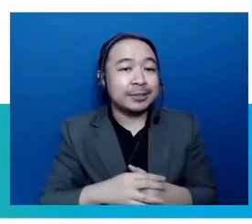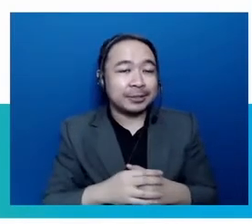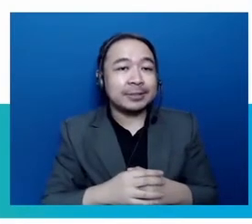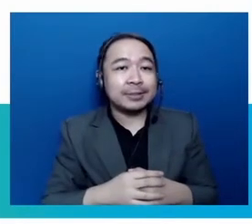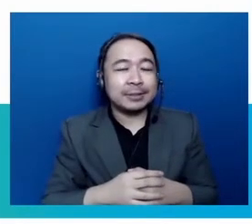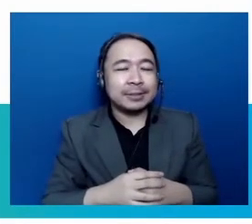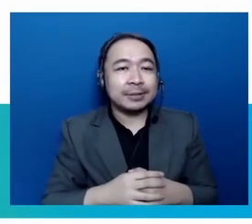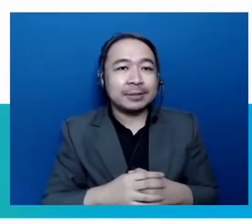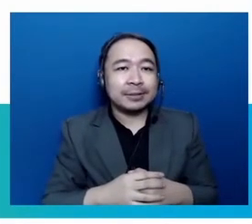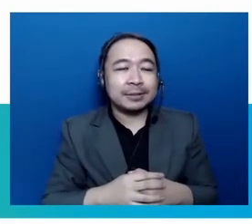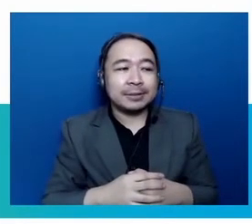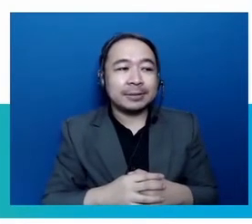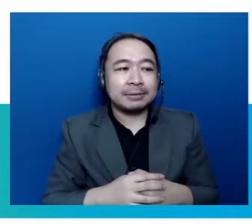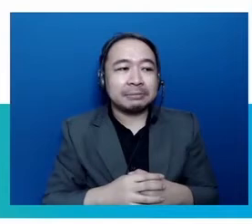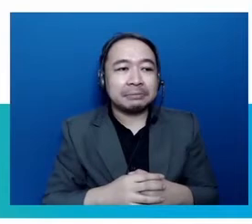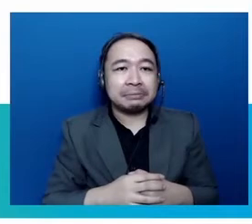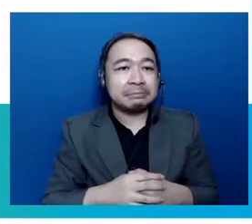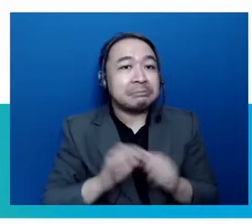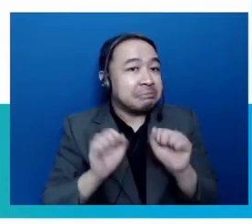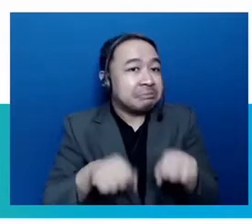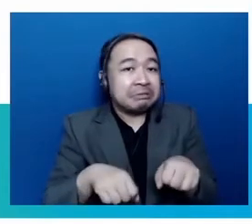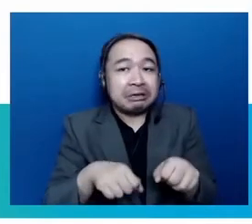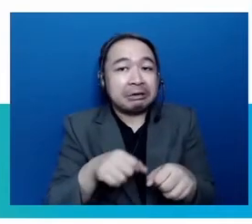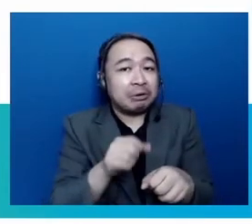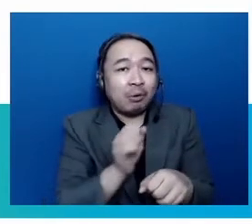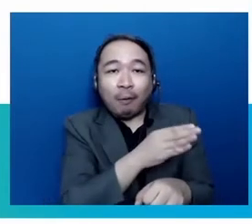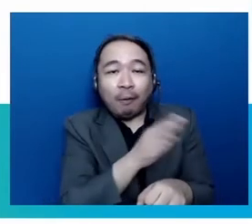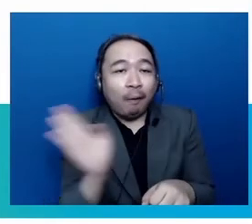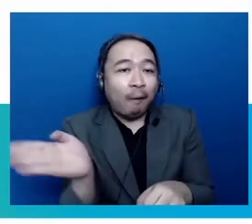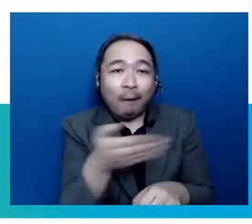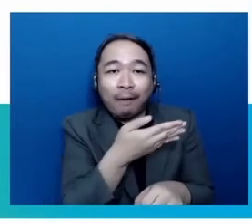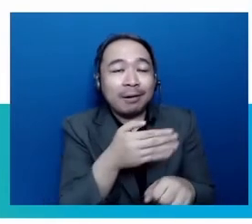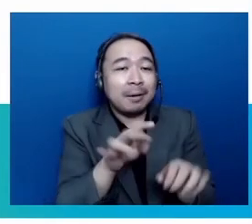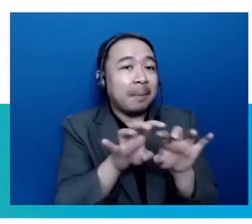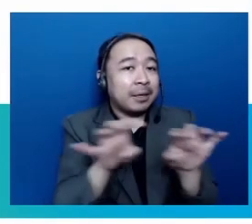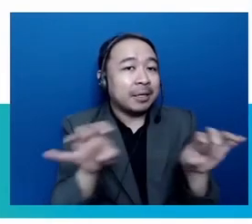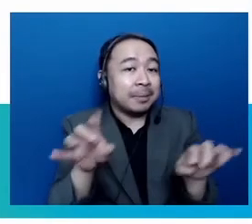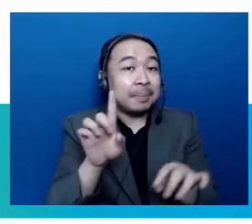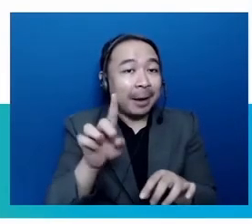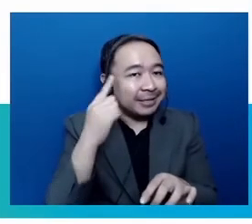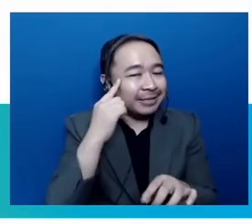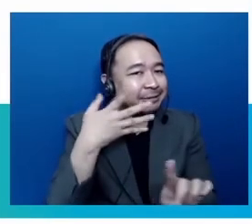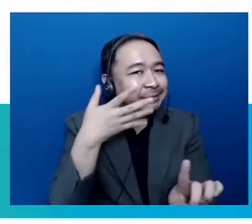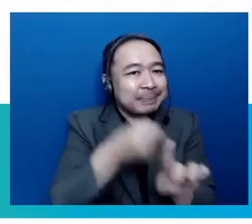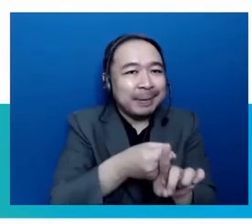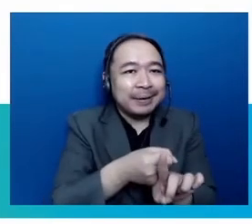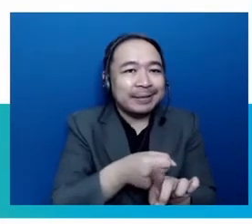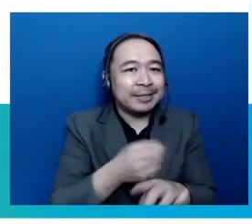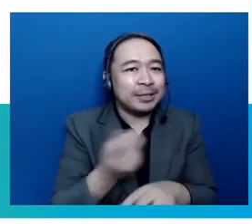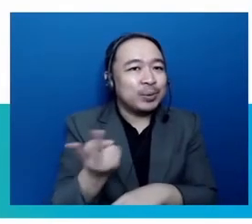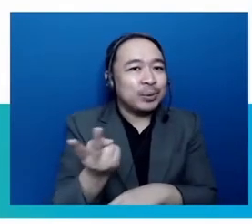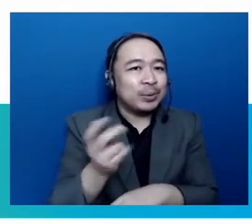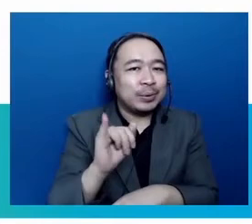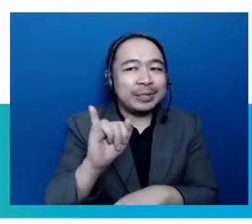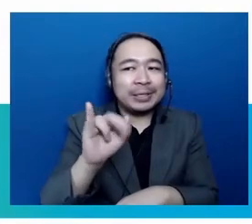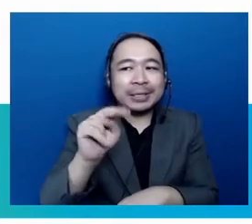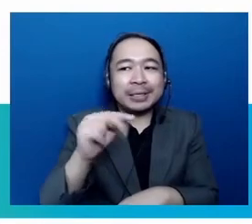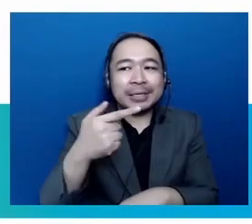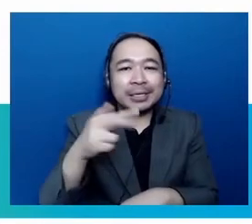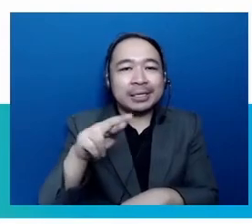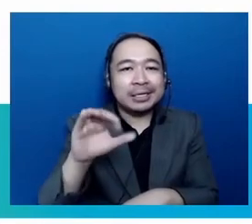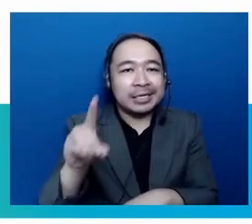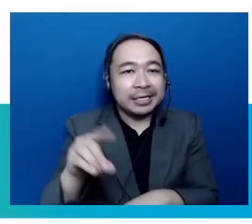can be answered by all the panelists, but I think this is especially relevant for Ingrid and Christian. The question is as